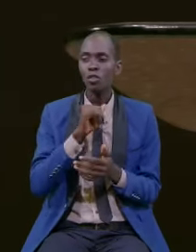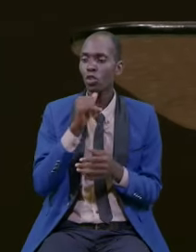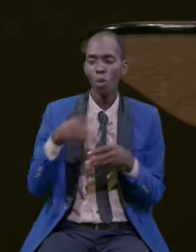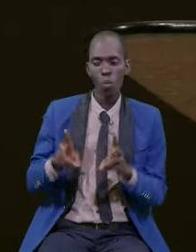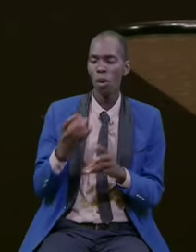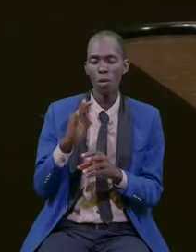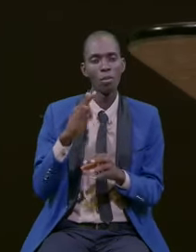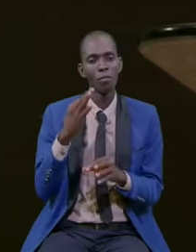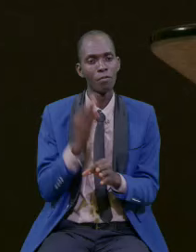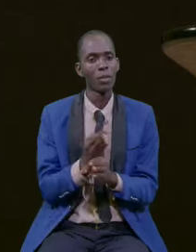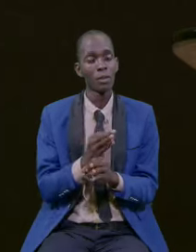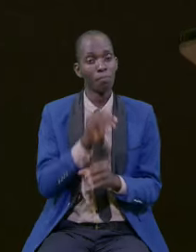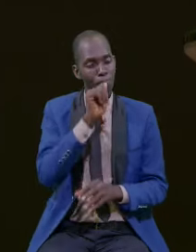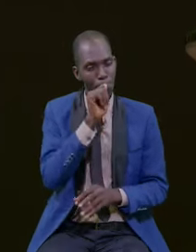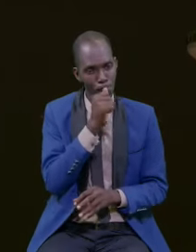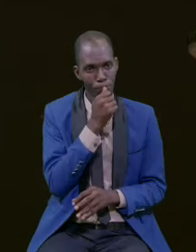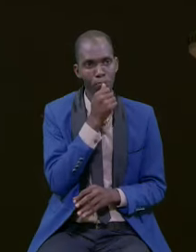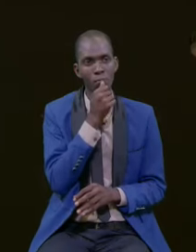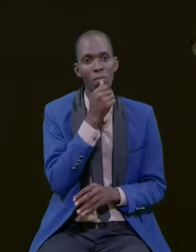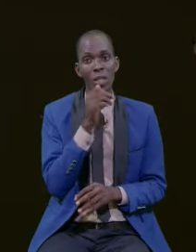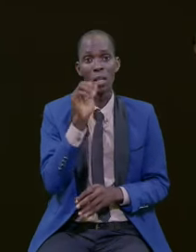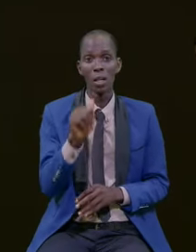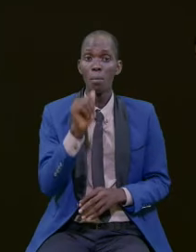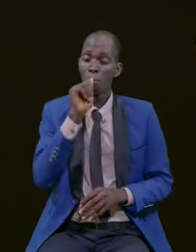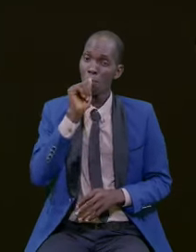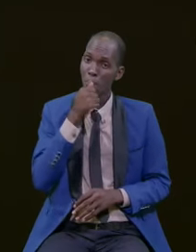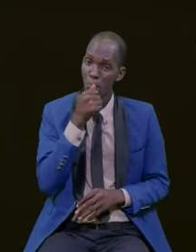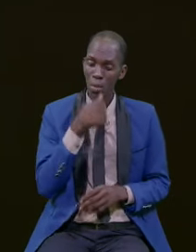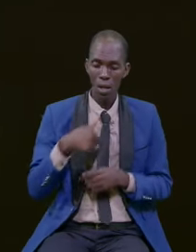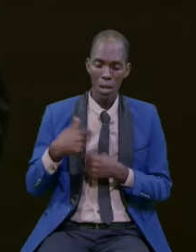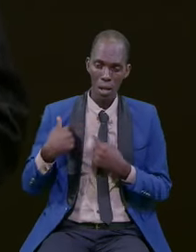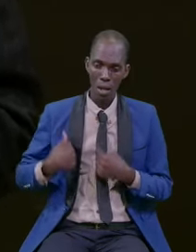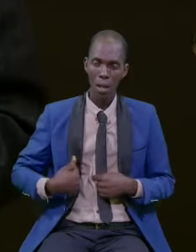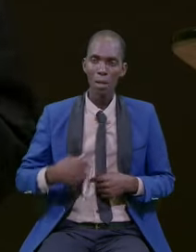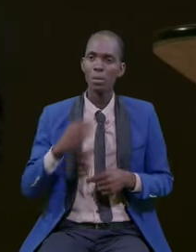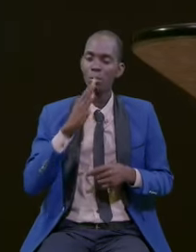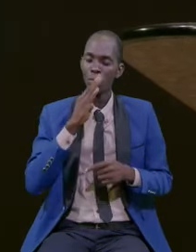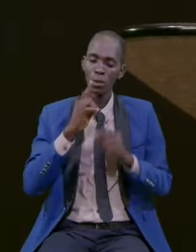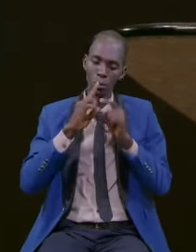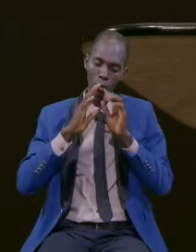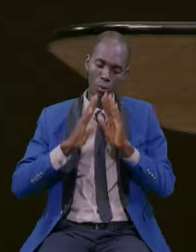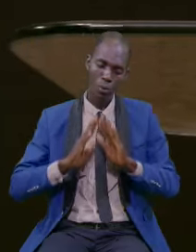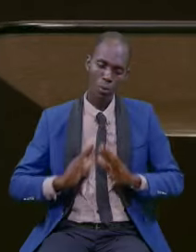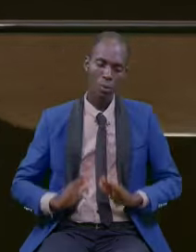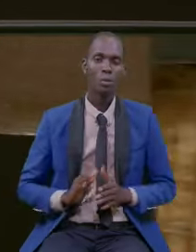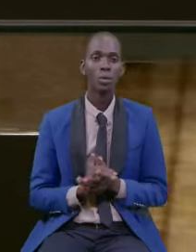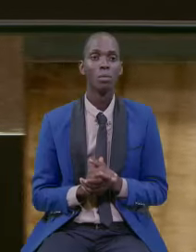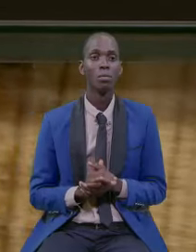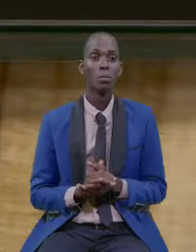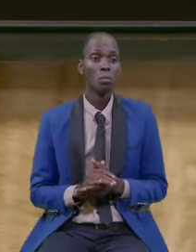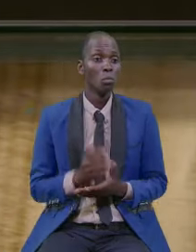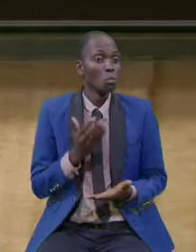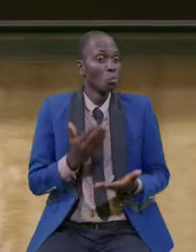Patience. Impatient heart, be still. What though he tarries